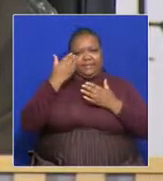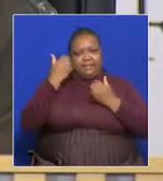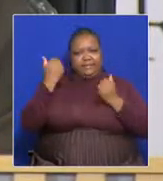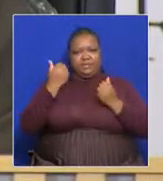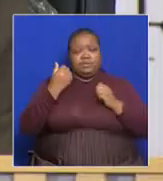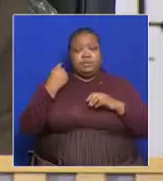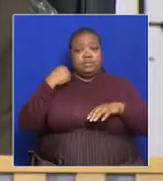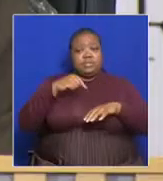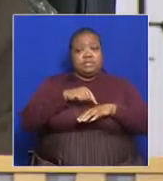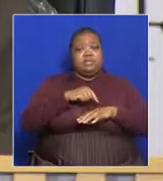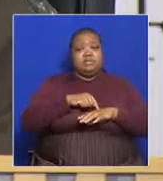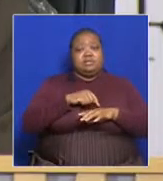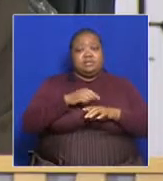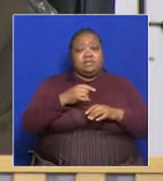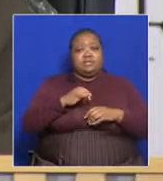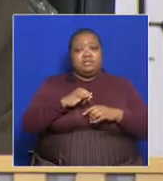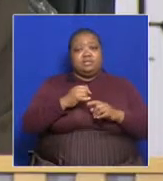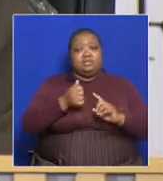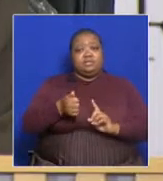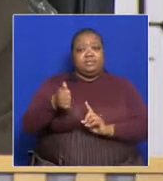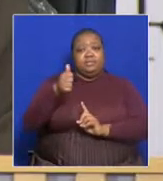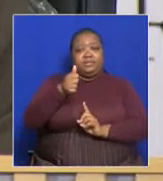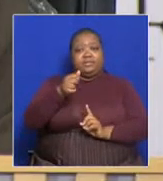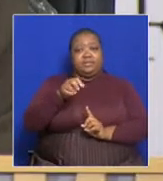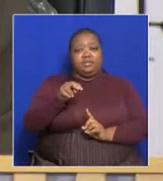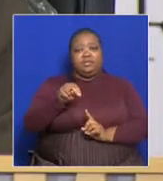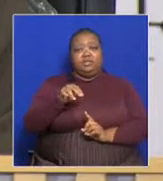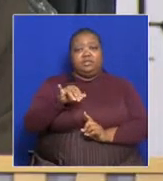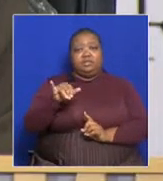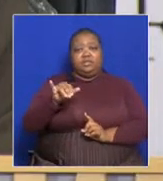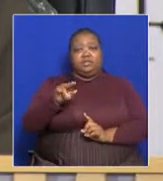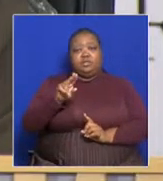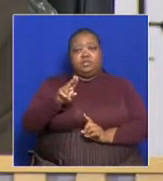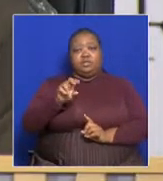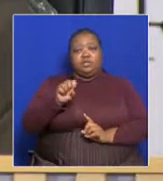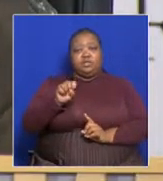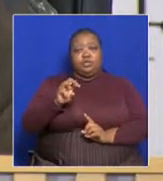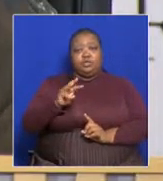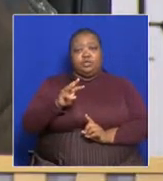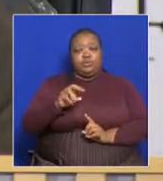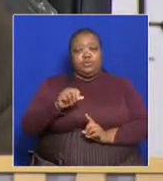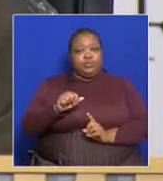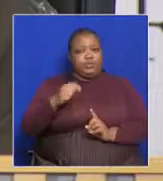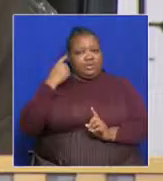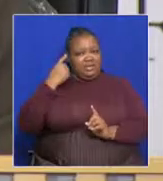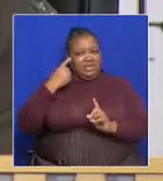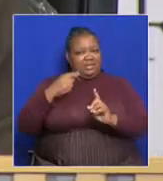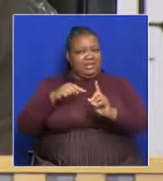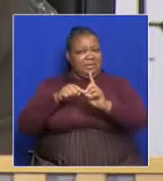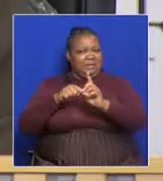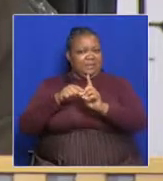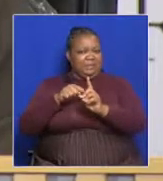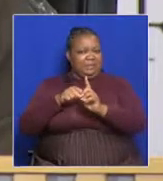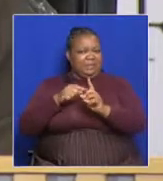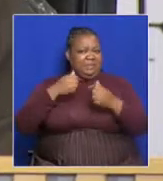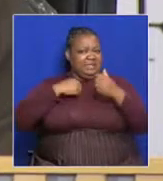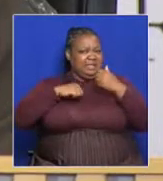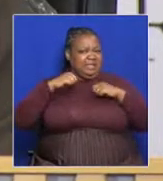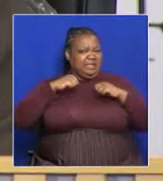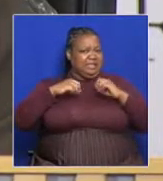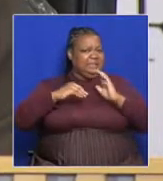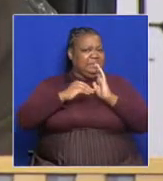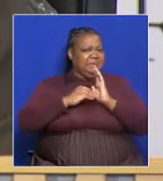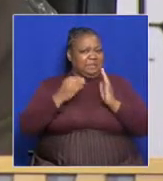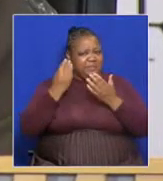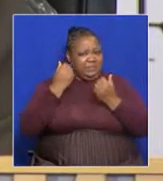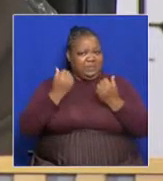still Brigadier Newswa. So I would think it was him, but I'm not sure why it says acting, or maybe if he was on leave, there was someone